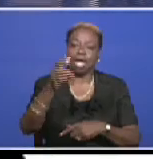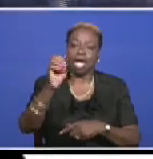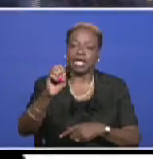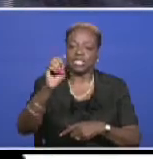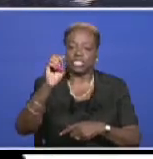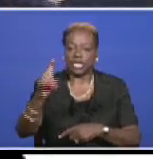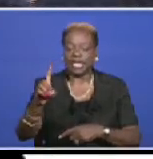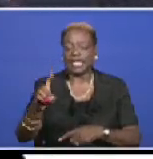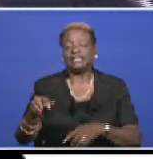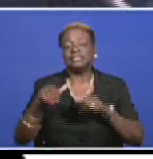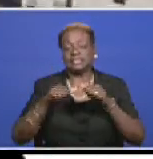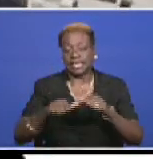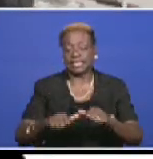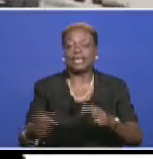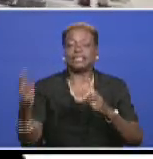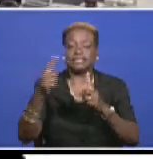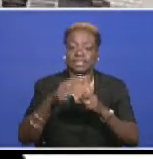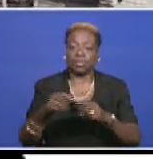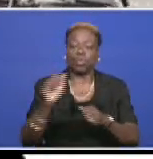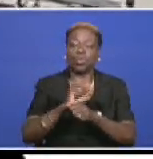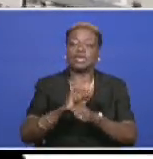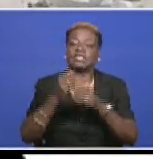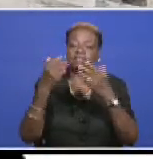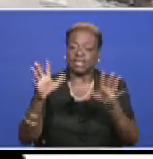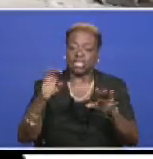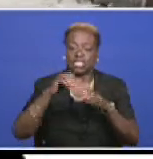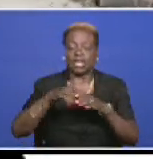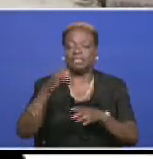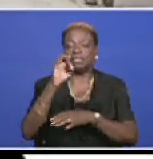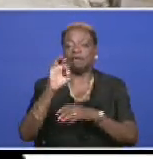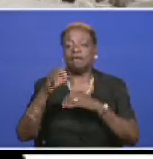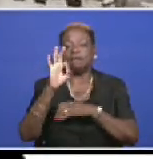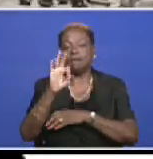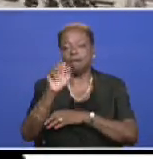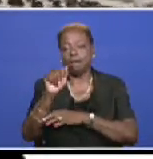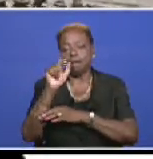the Clifton Pier Power Station during the fall. Antoinette Smith, ZNS Network News.